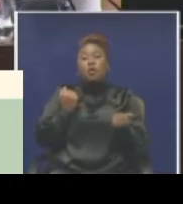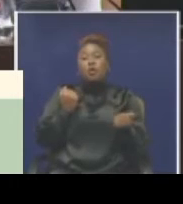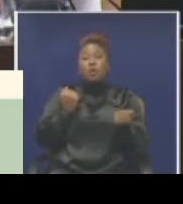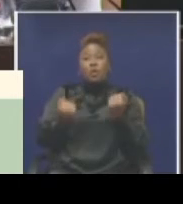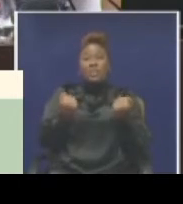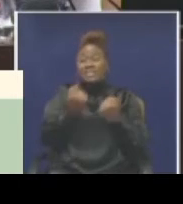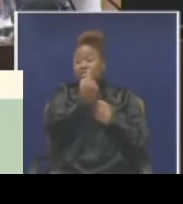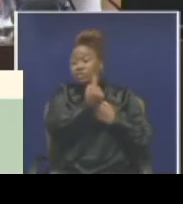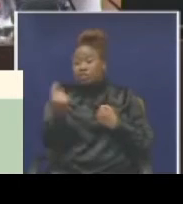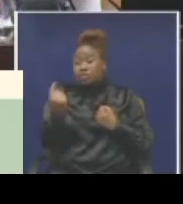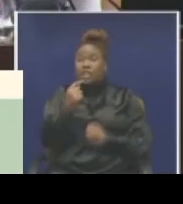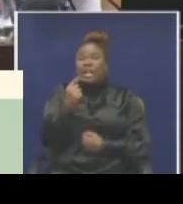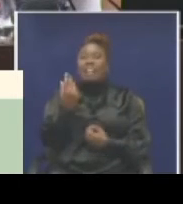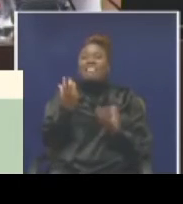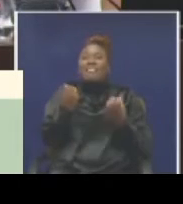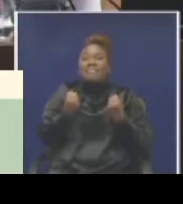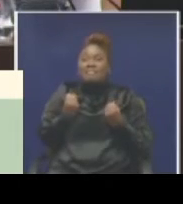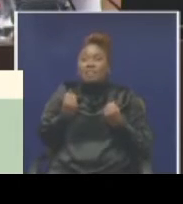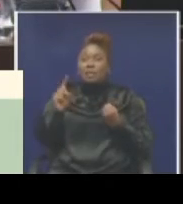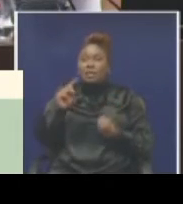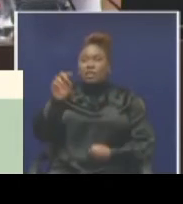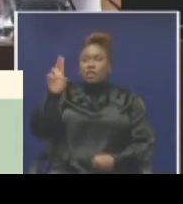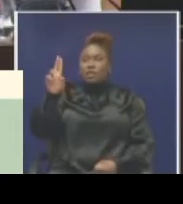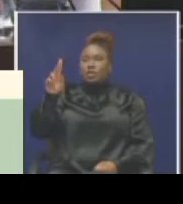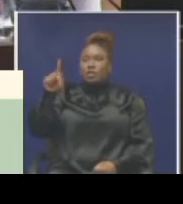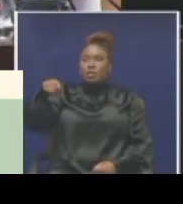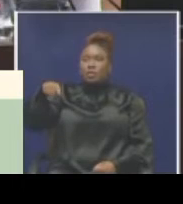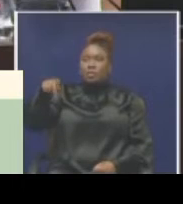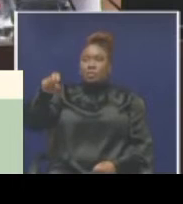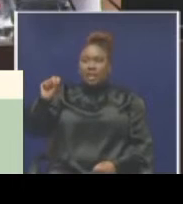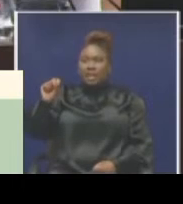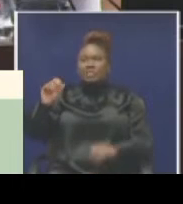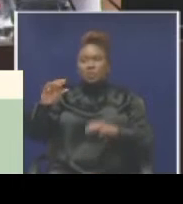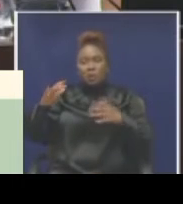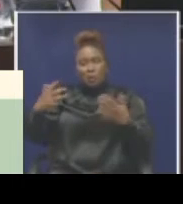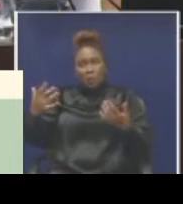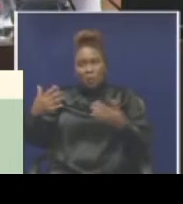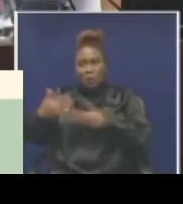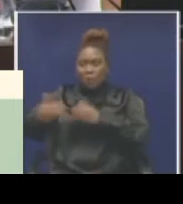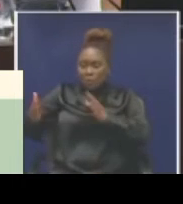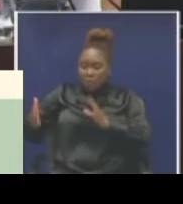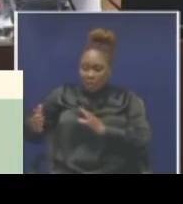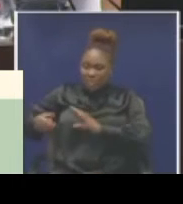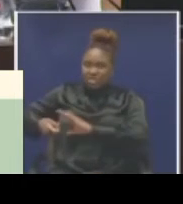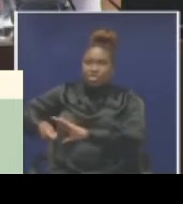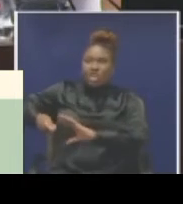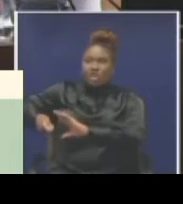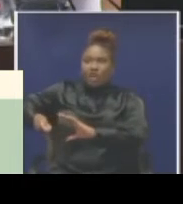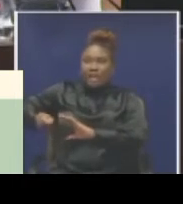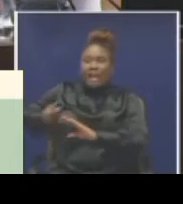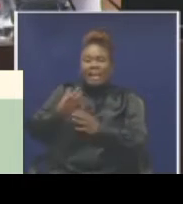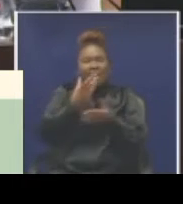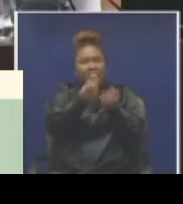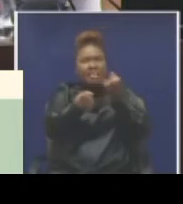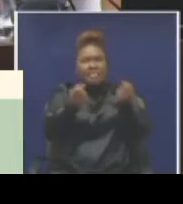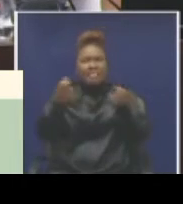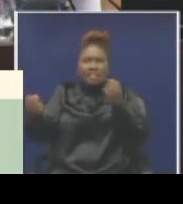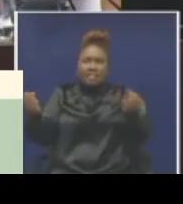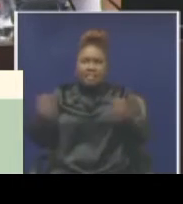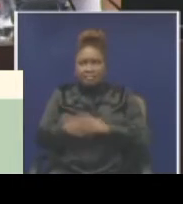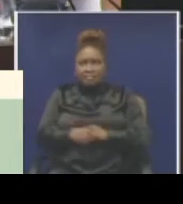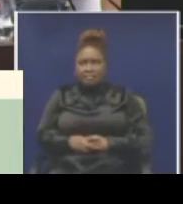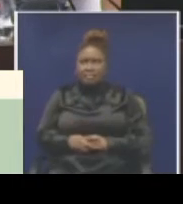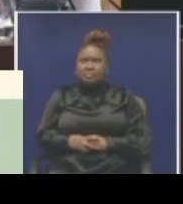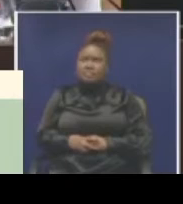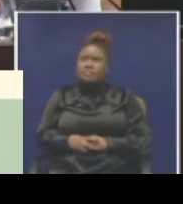the UPS and has the generators. The issue of the master's office, we've said a mouthful. I mean, you said it